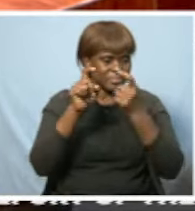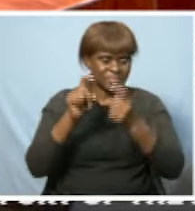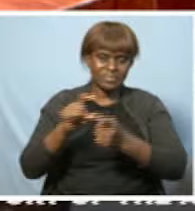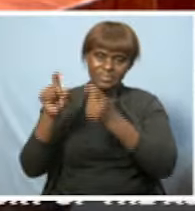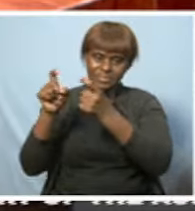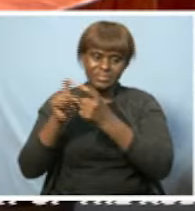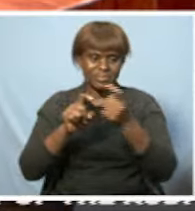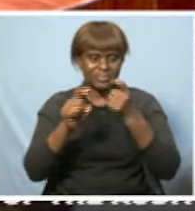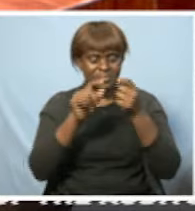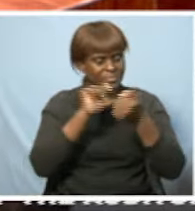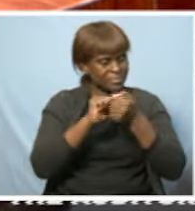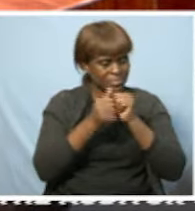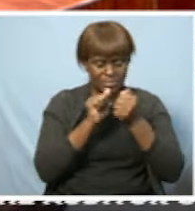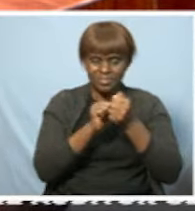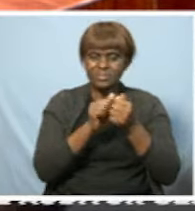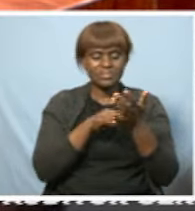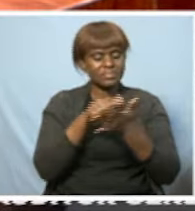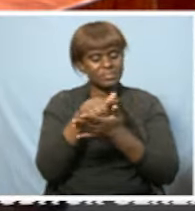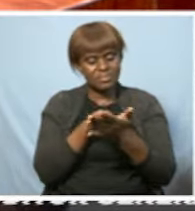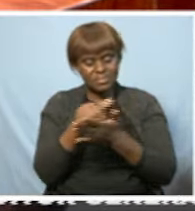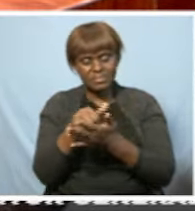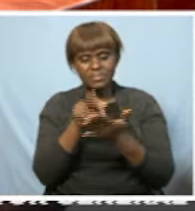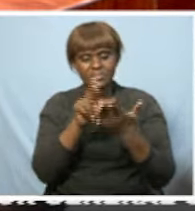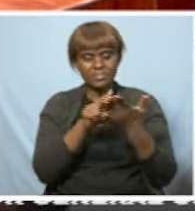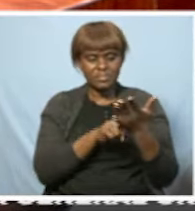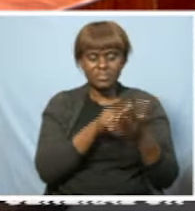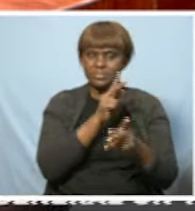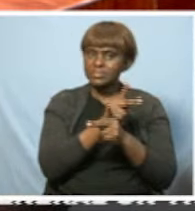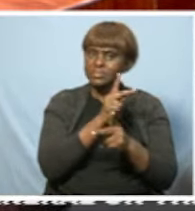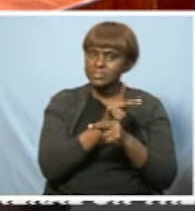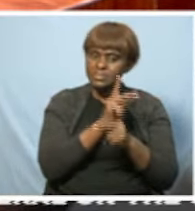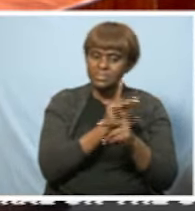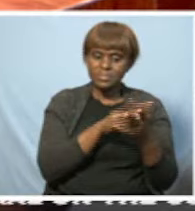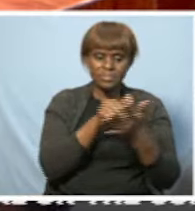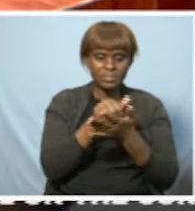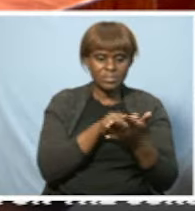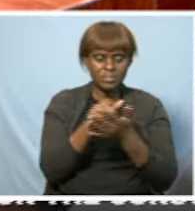I've noted weak documentation and record keeping,